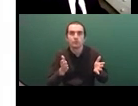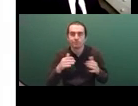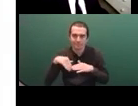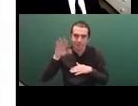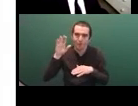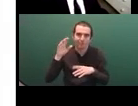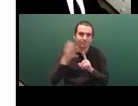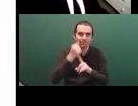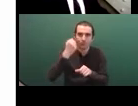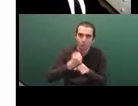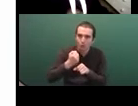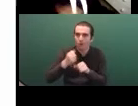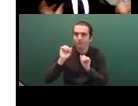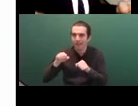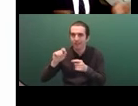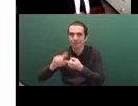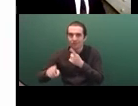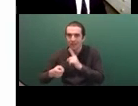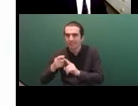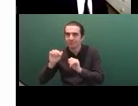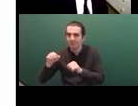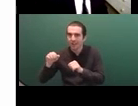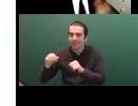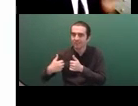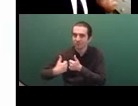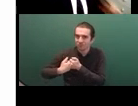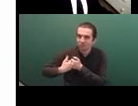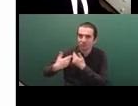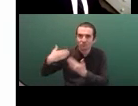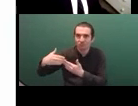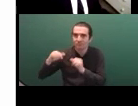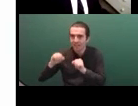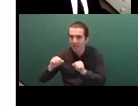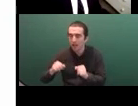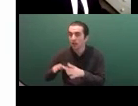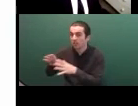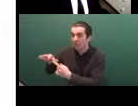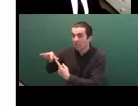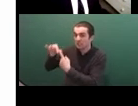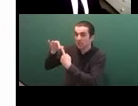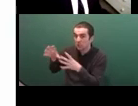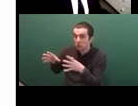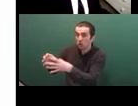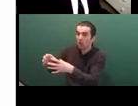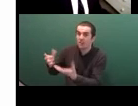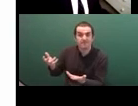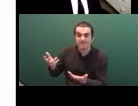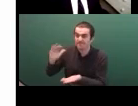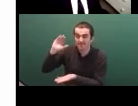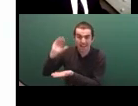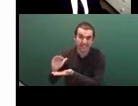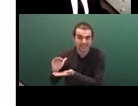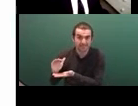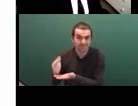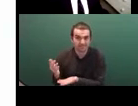to anyone? So this is from Alana. You can follow the reference up and see much more detail there about that